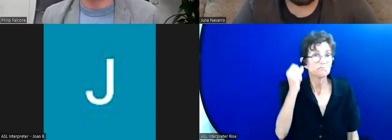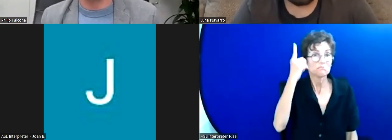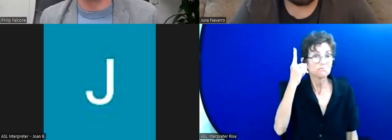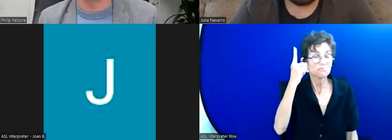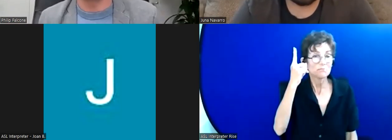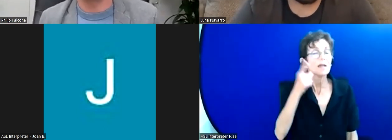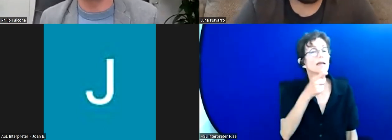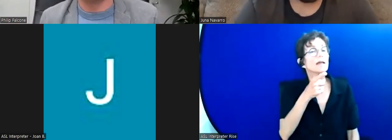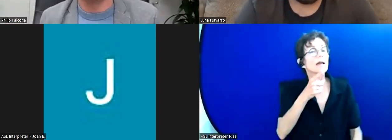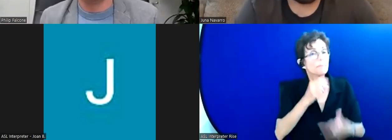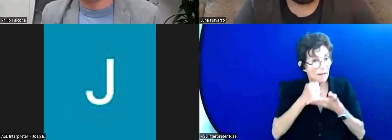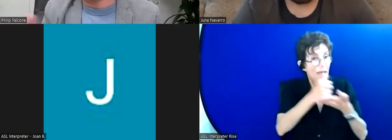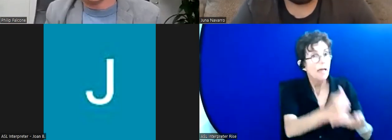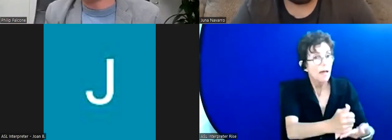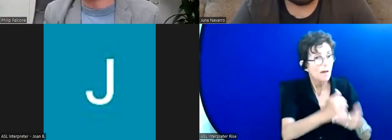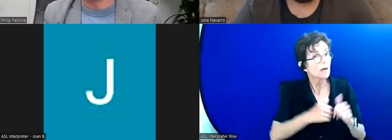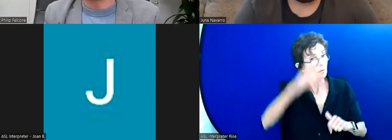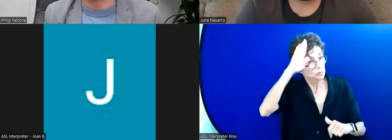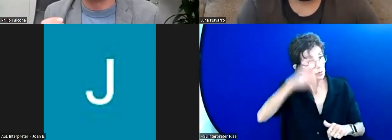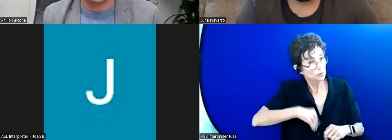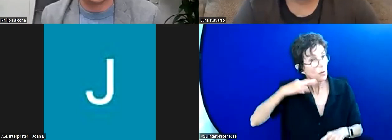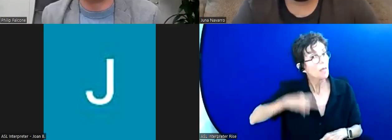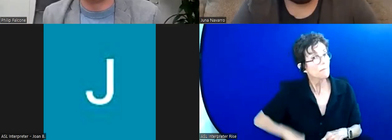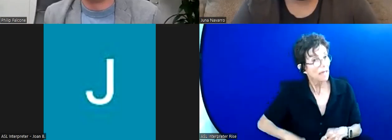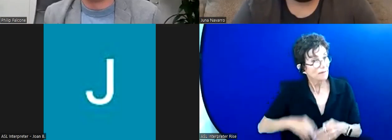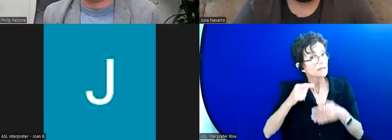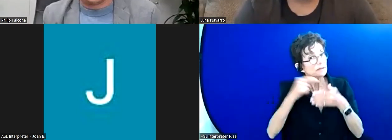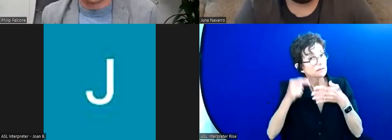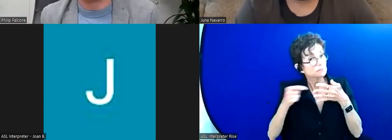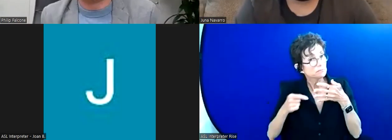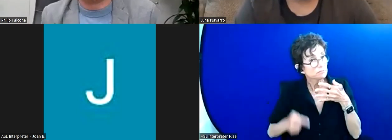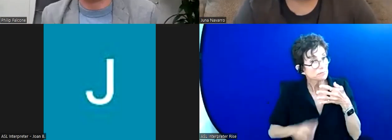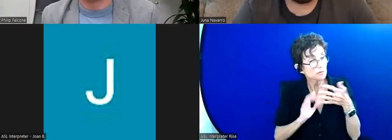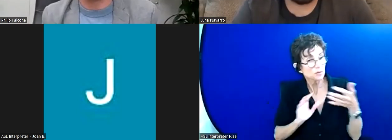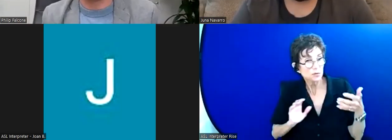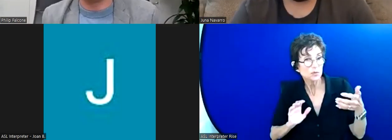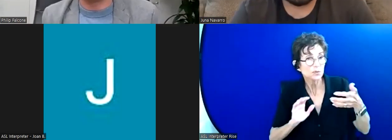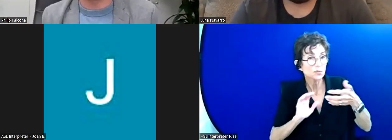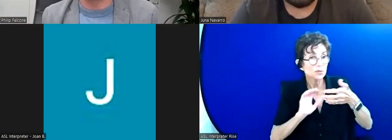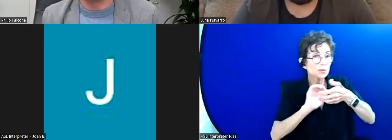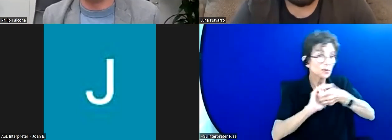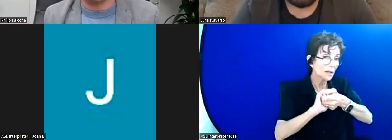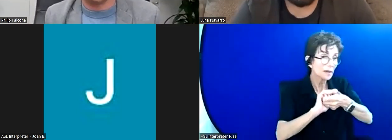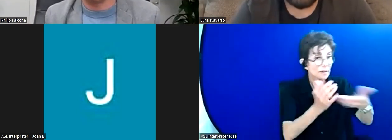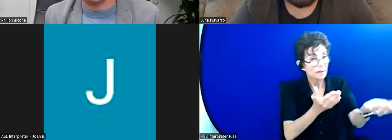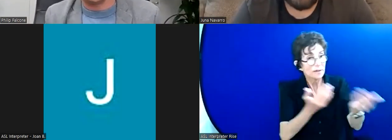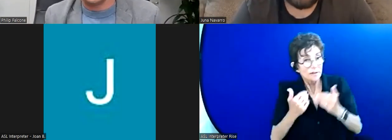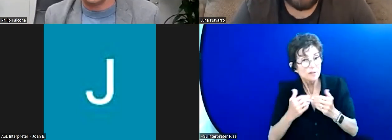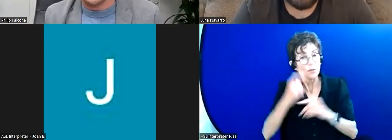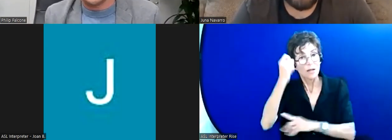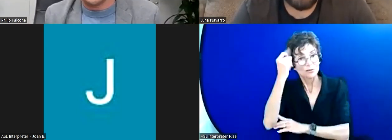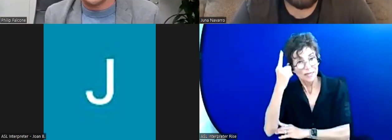them to know the real benefits of art and kind of bringing them along with us. That has been, I think, the biggest challenge for us, and is the biggest challenge